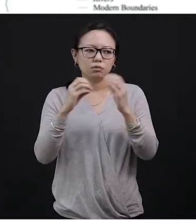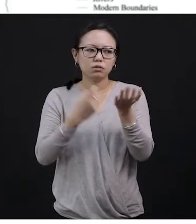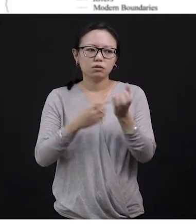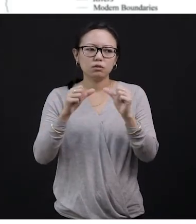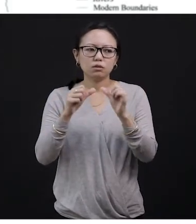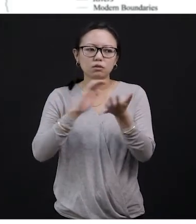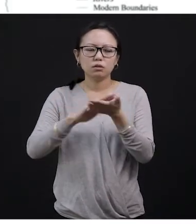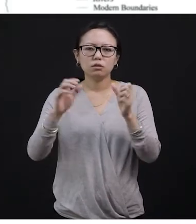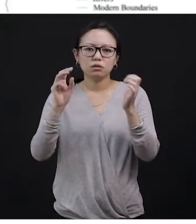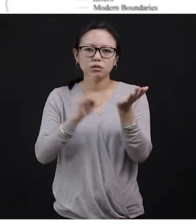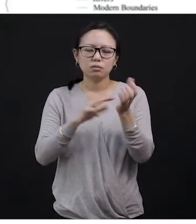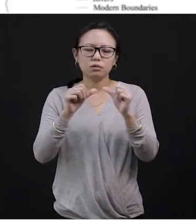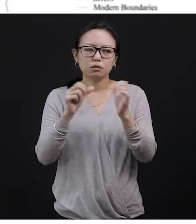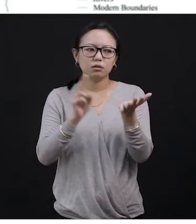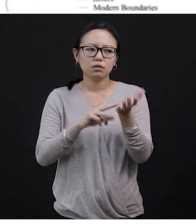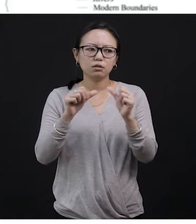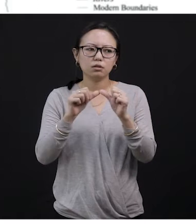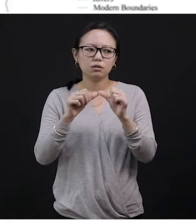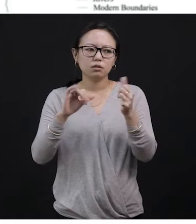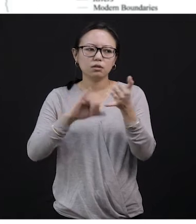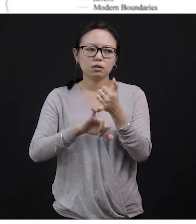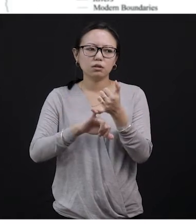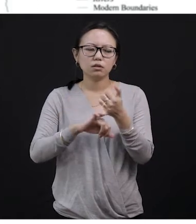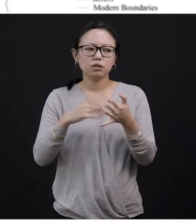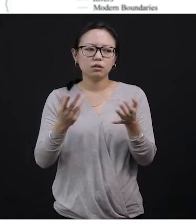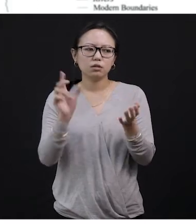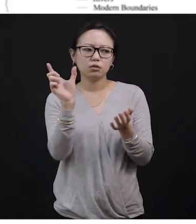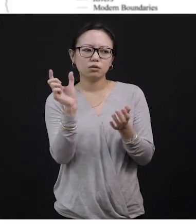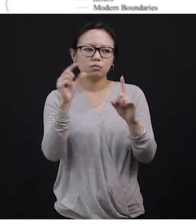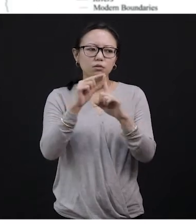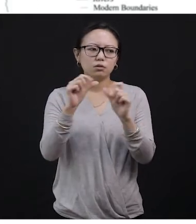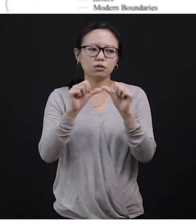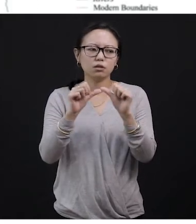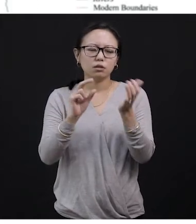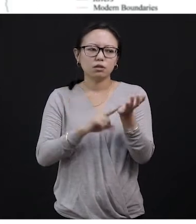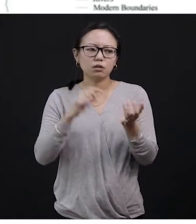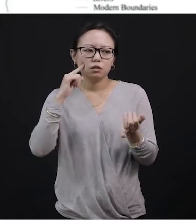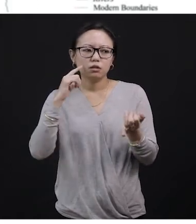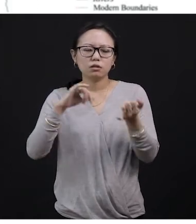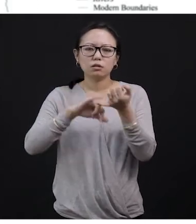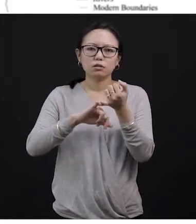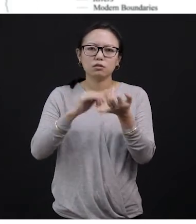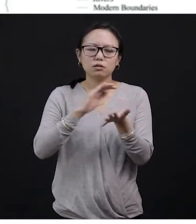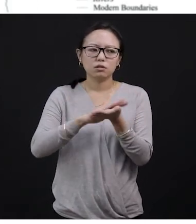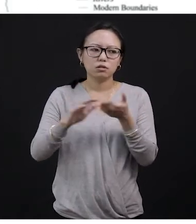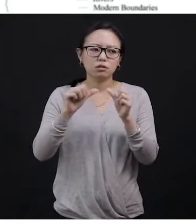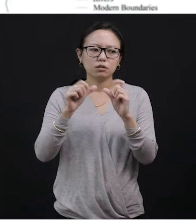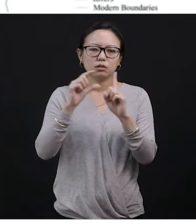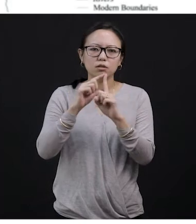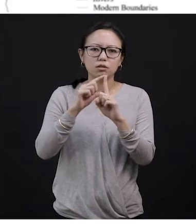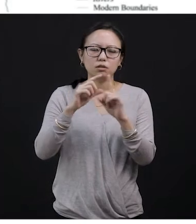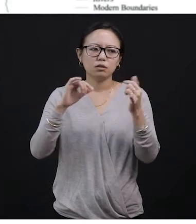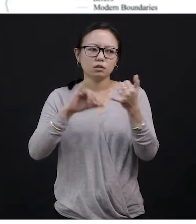kingdoms from the remains of forts and punch mark coins, that is, coins where they were prints of